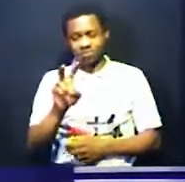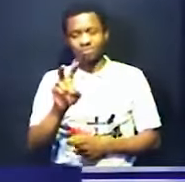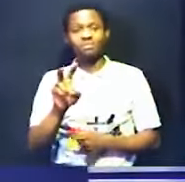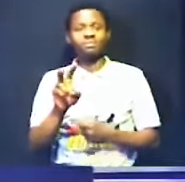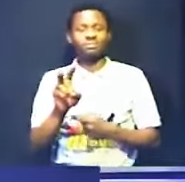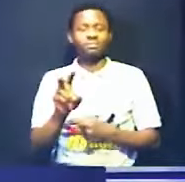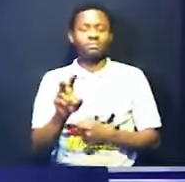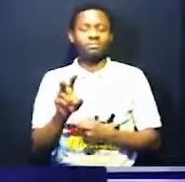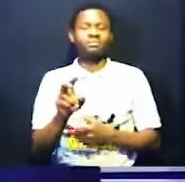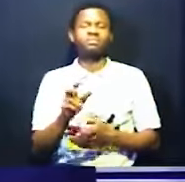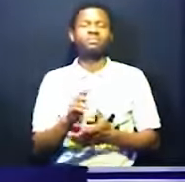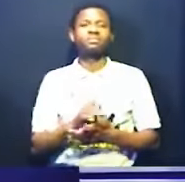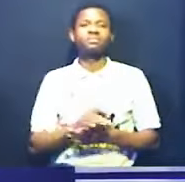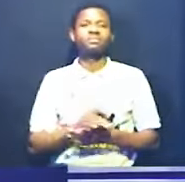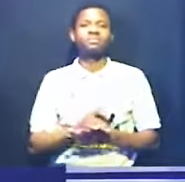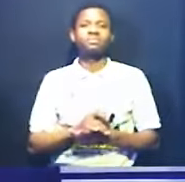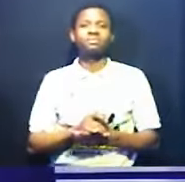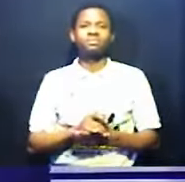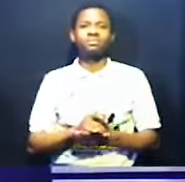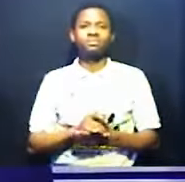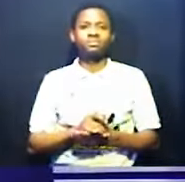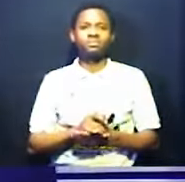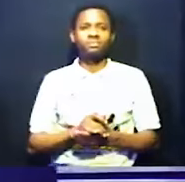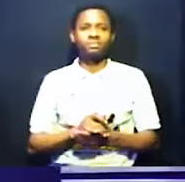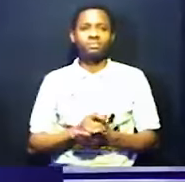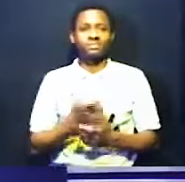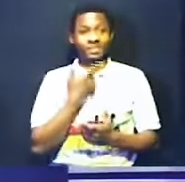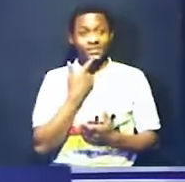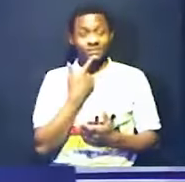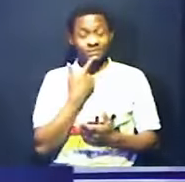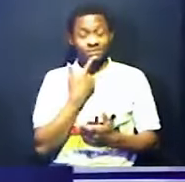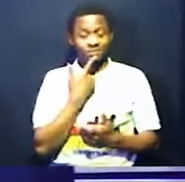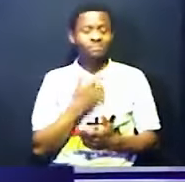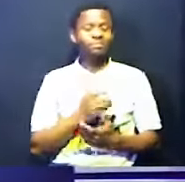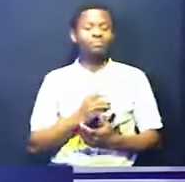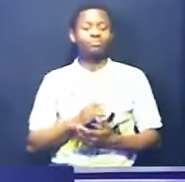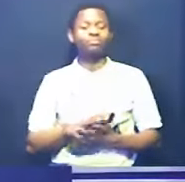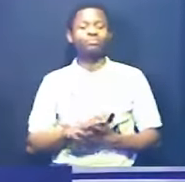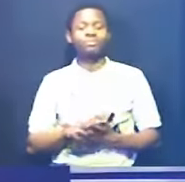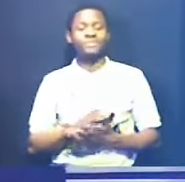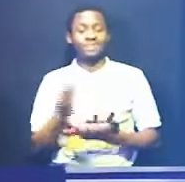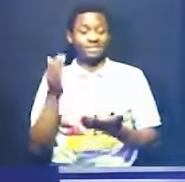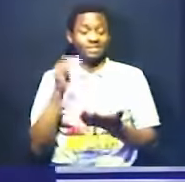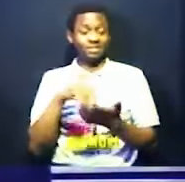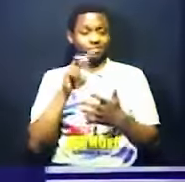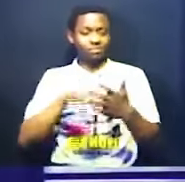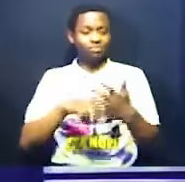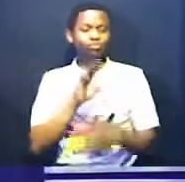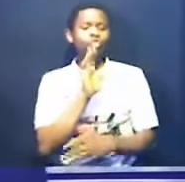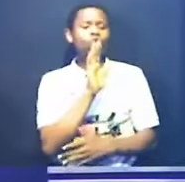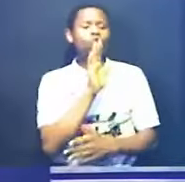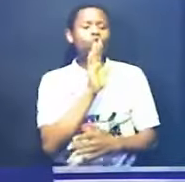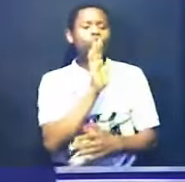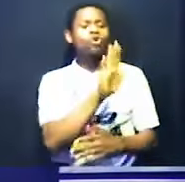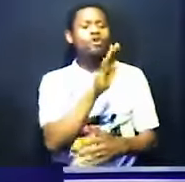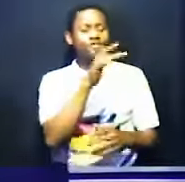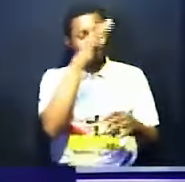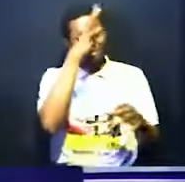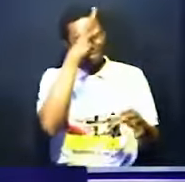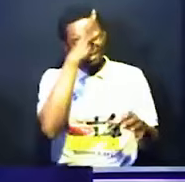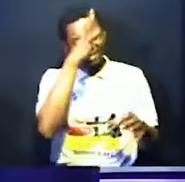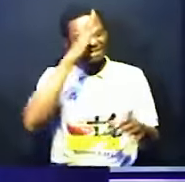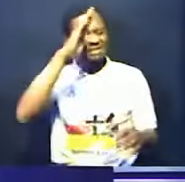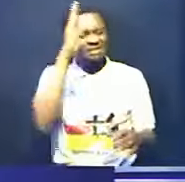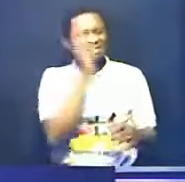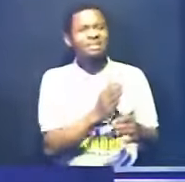Version. So this is the English Standard Version. Let's go. His father had